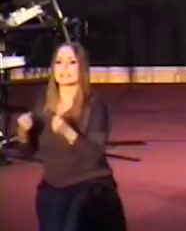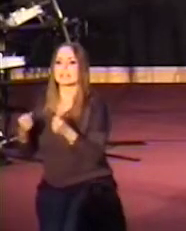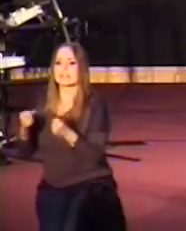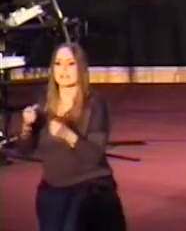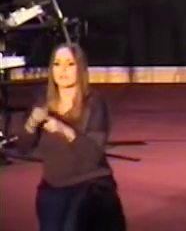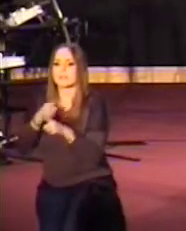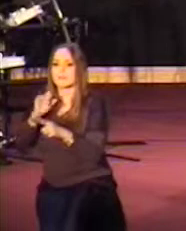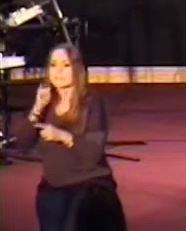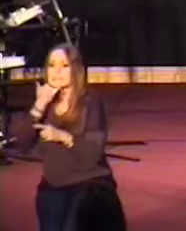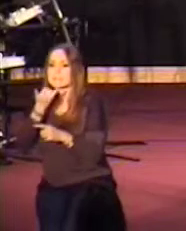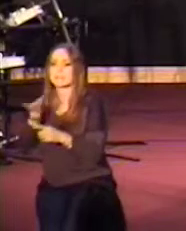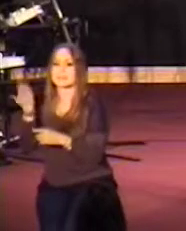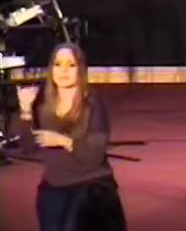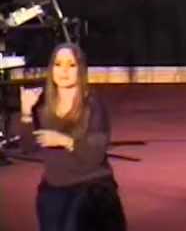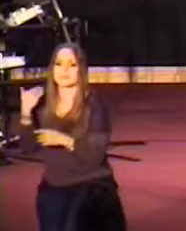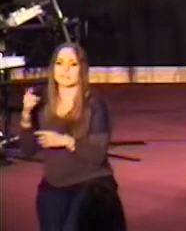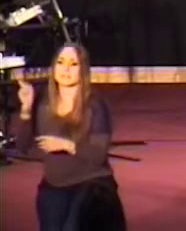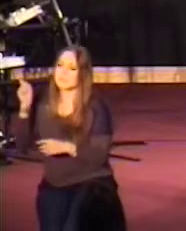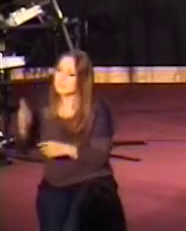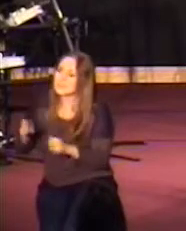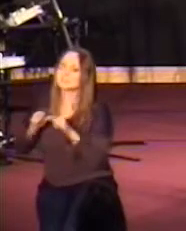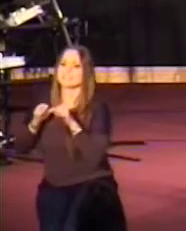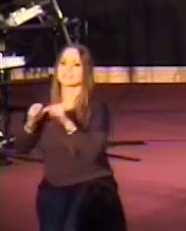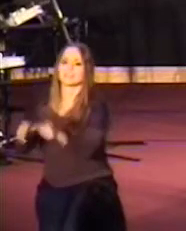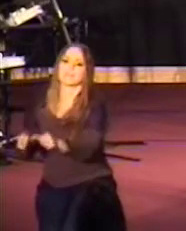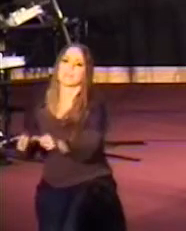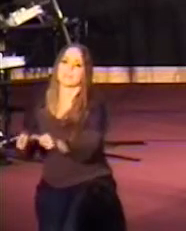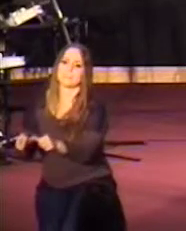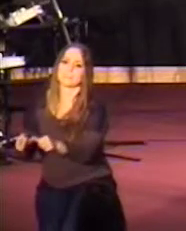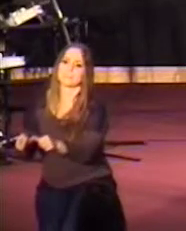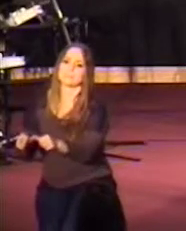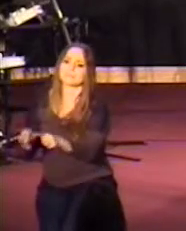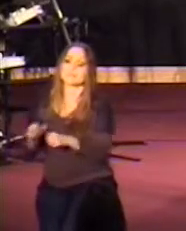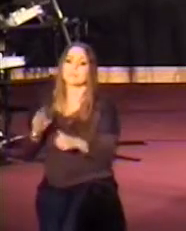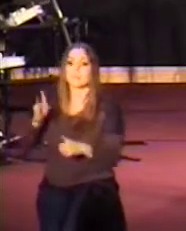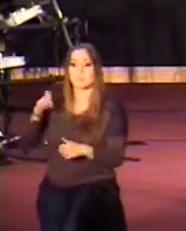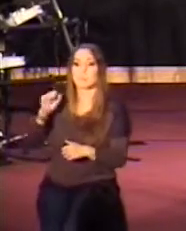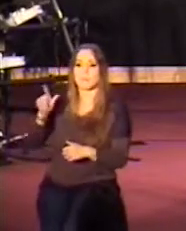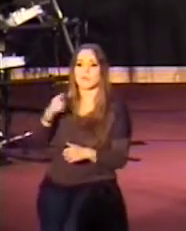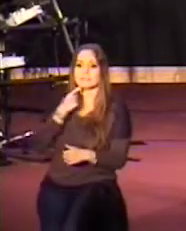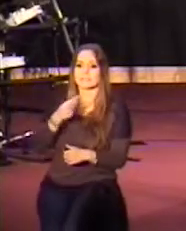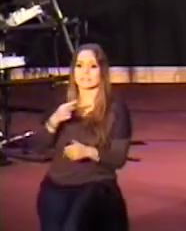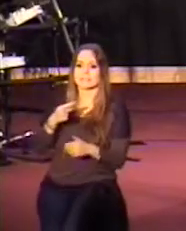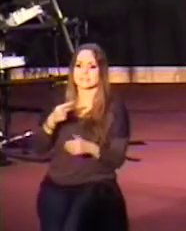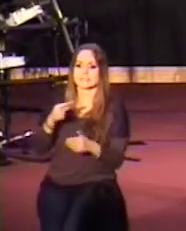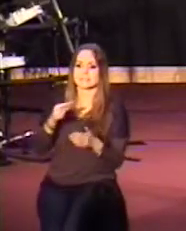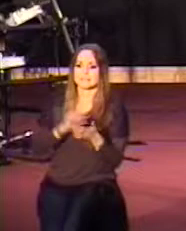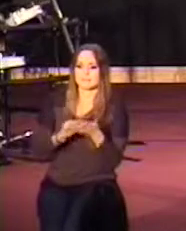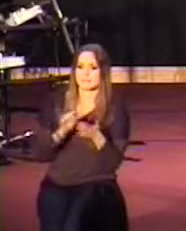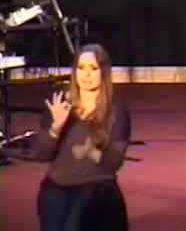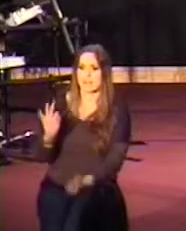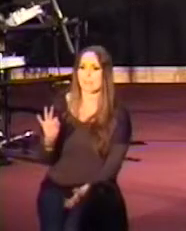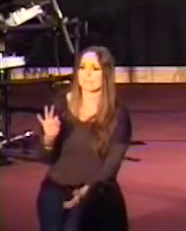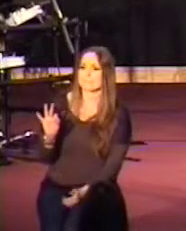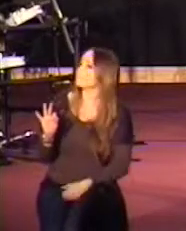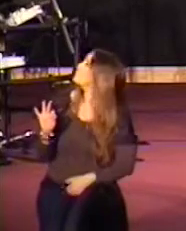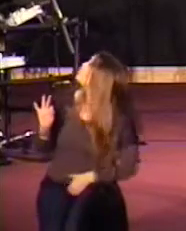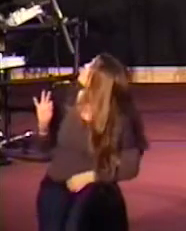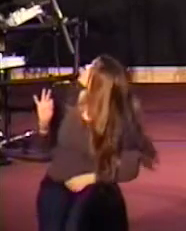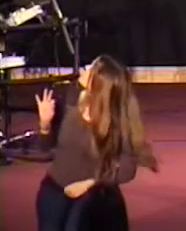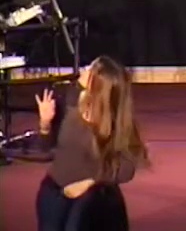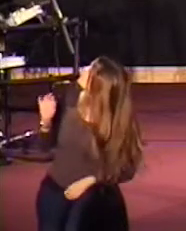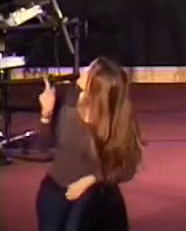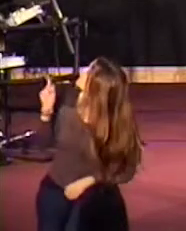must press on from those things. And that's exactly what Paul says. Look what he says here in verse 9. He says, I